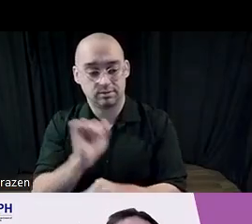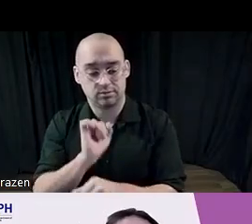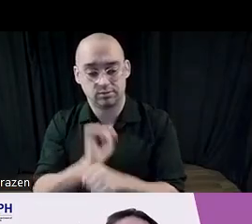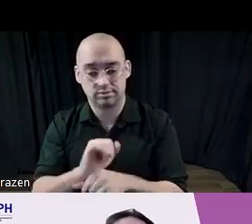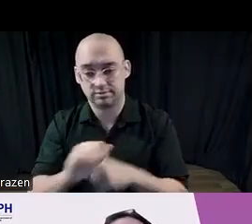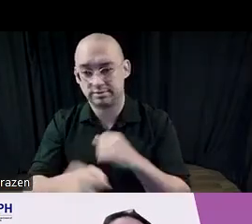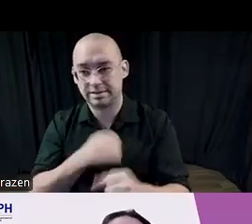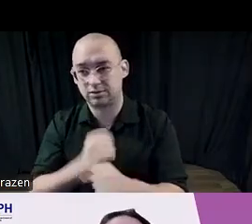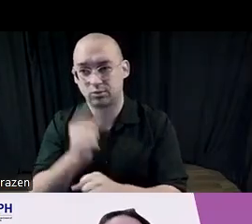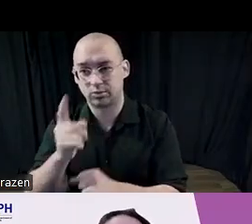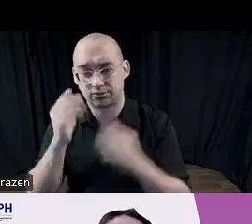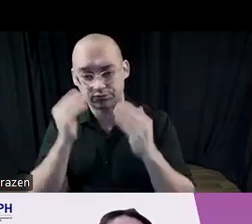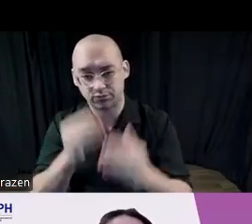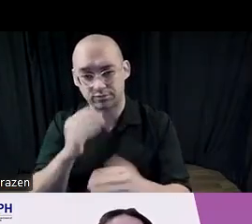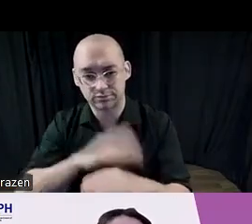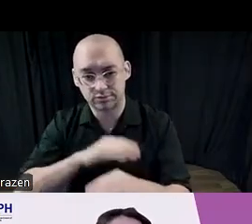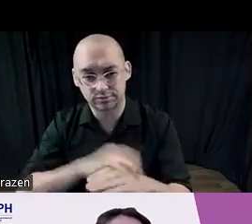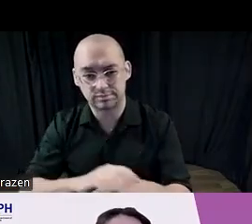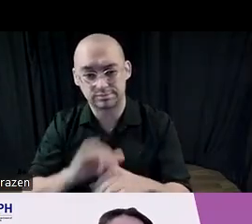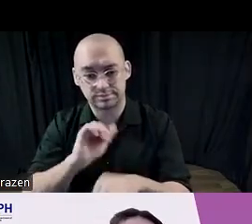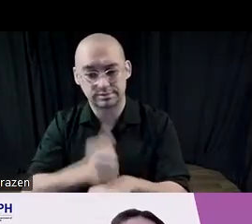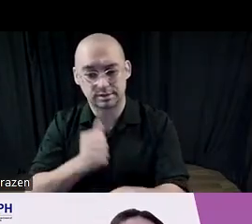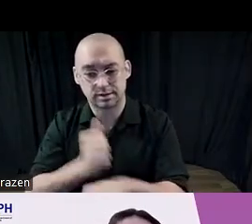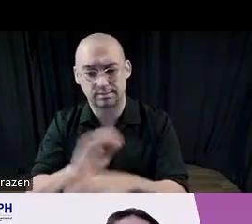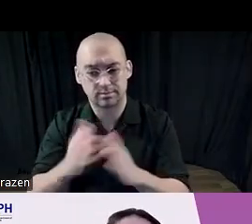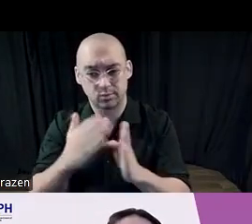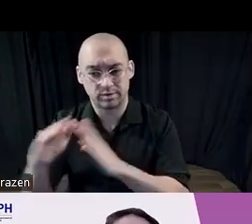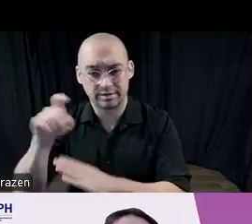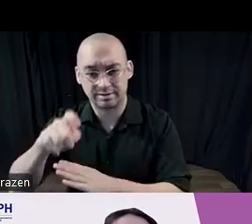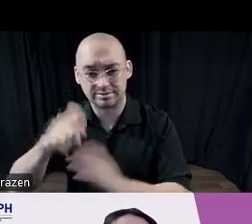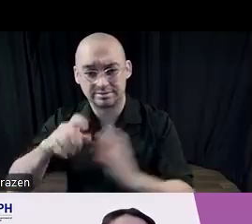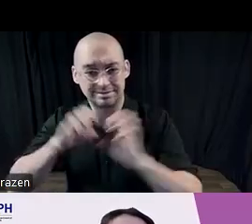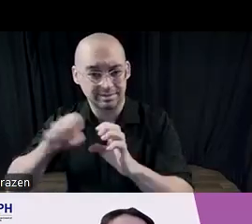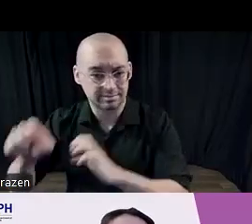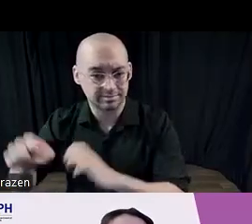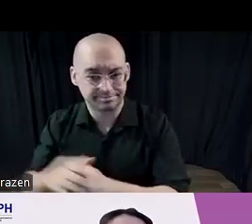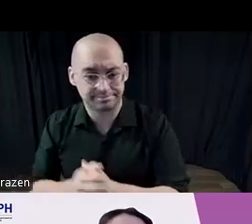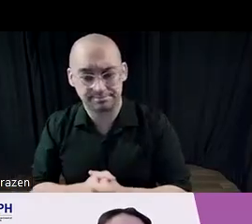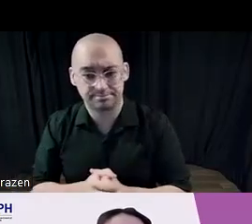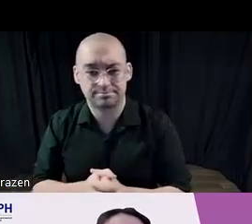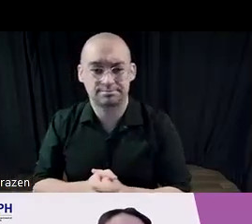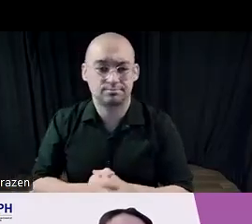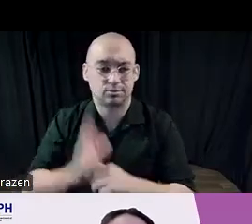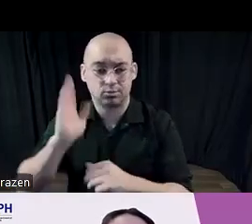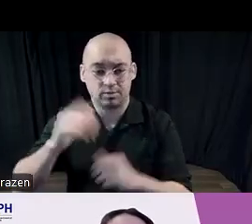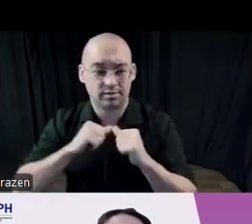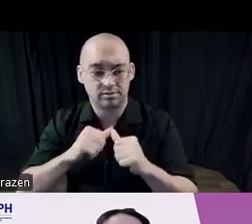are focusing on conducting a community needs assessment. This work will be continuing